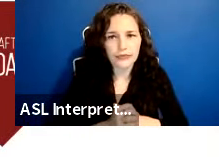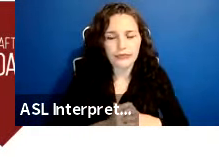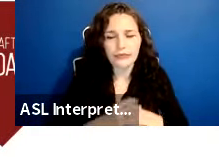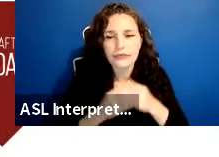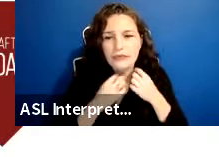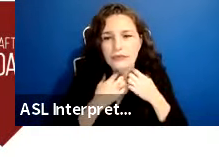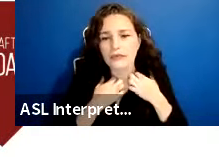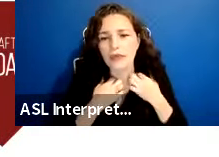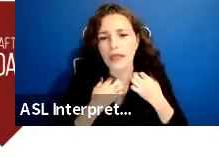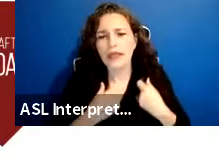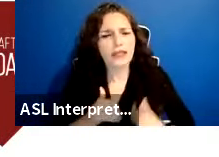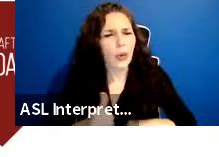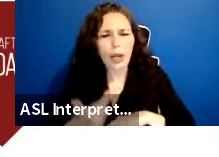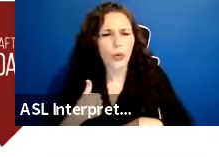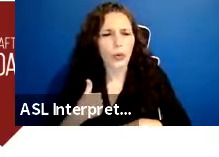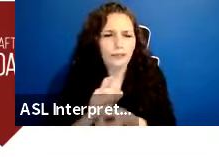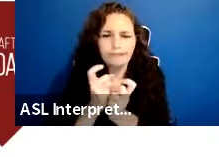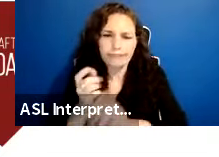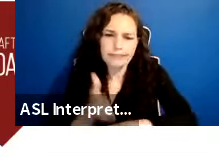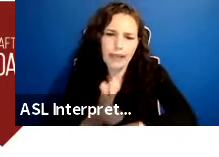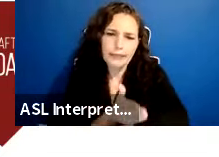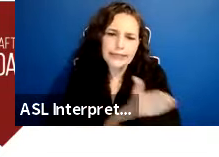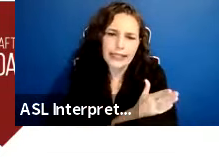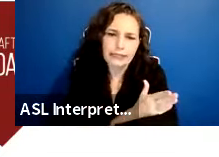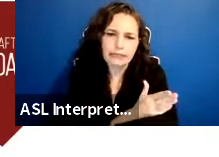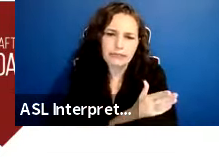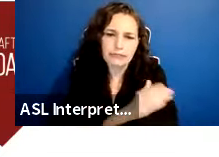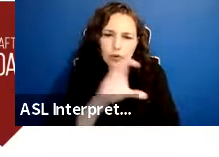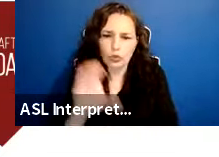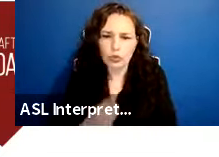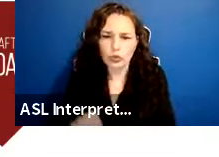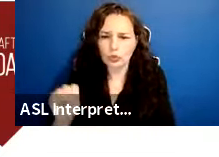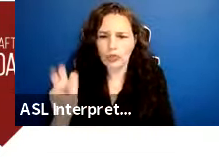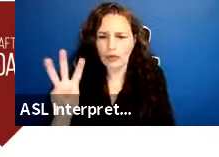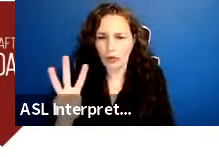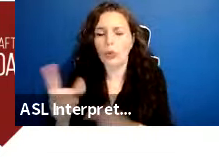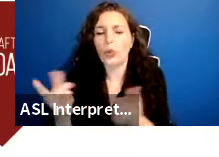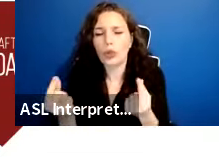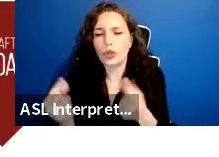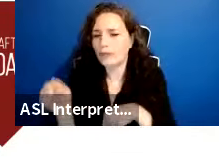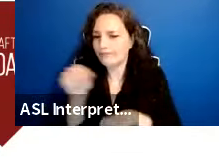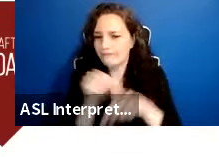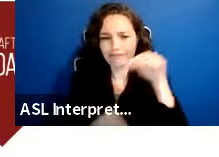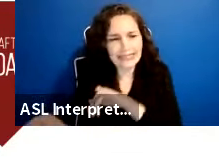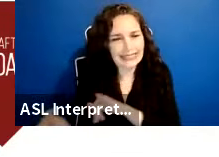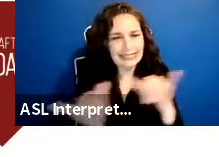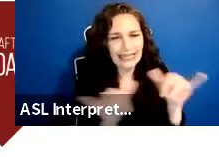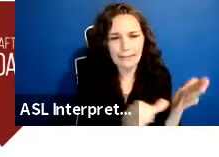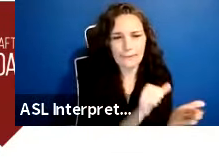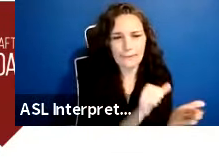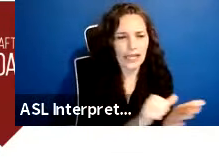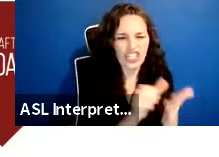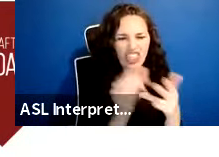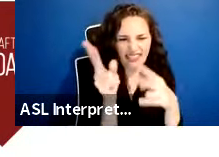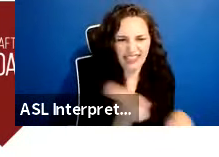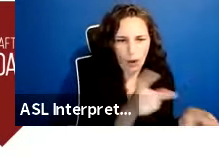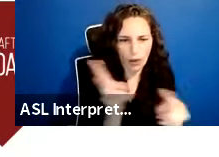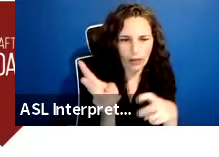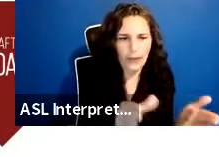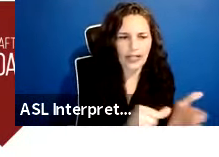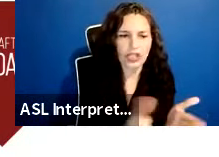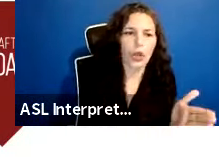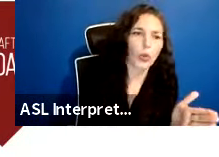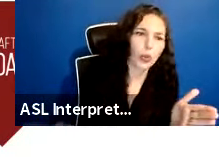How do I update the Zoom software? So you can always just go back to the same page, the download page, and